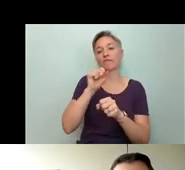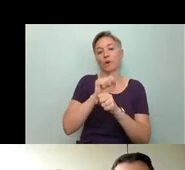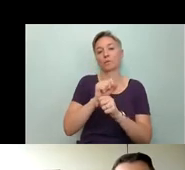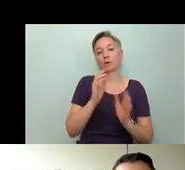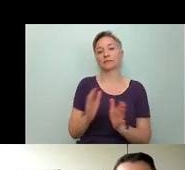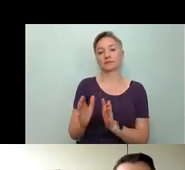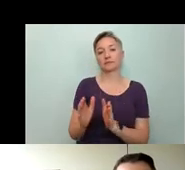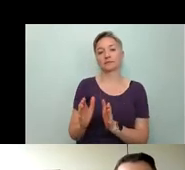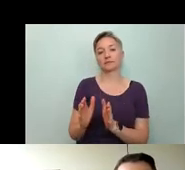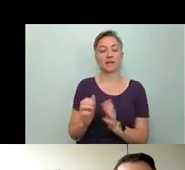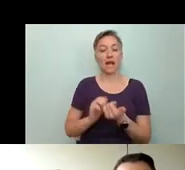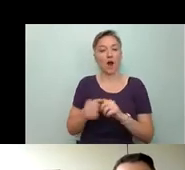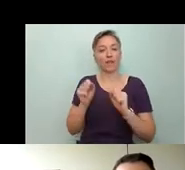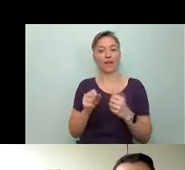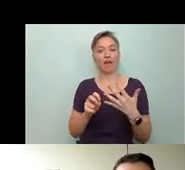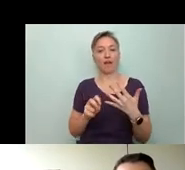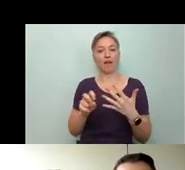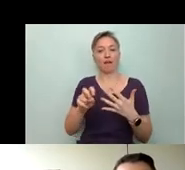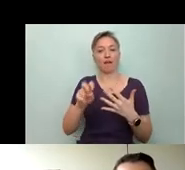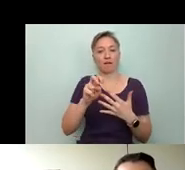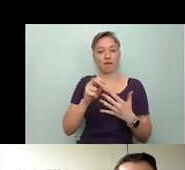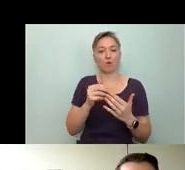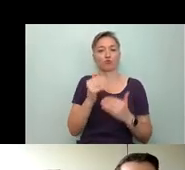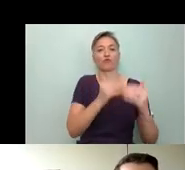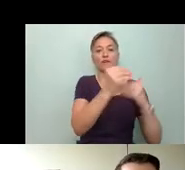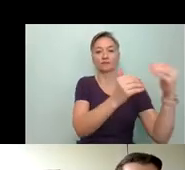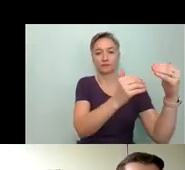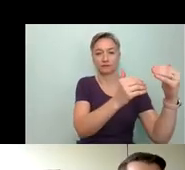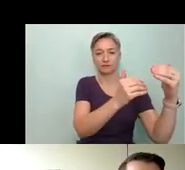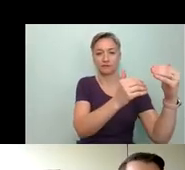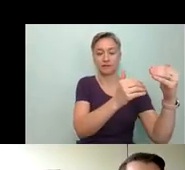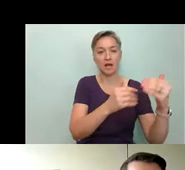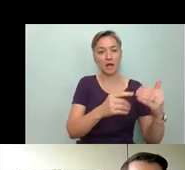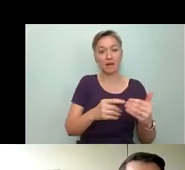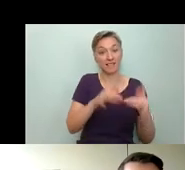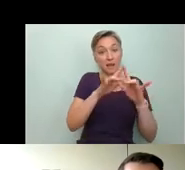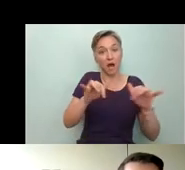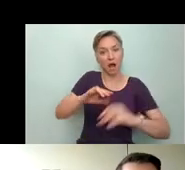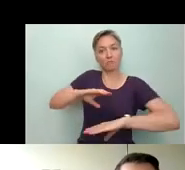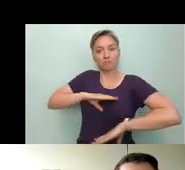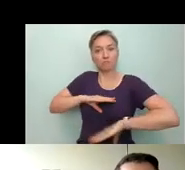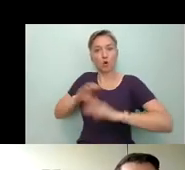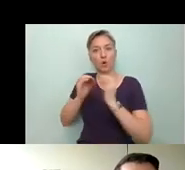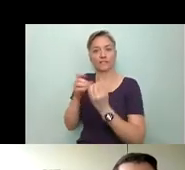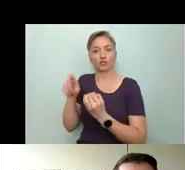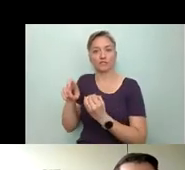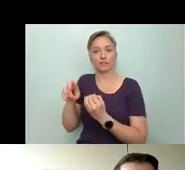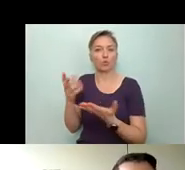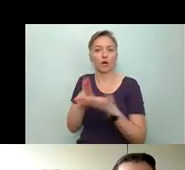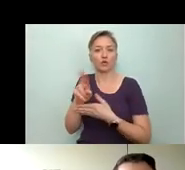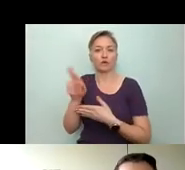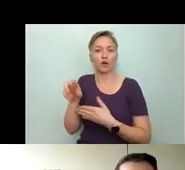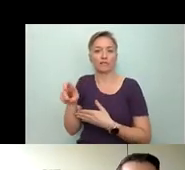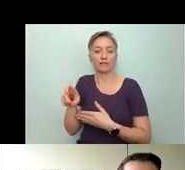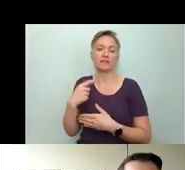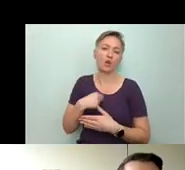for employees to progress in their careers consistent with the organizational needs, right? So we know that as an organization, we have very diverse needs